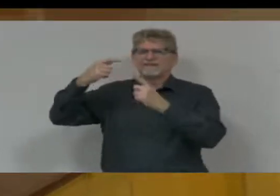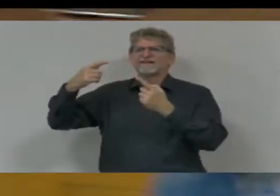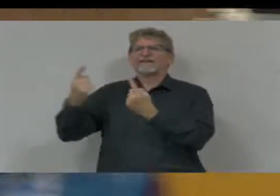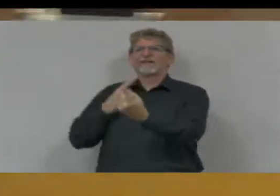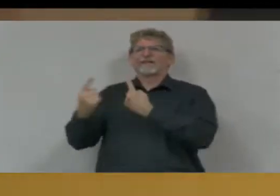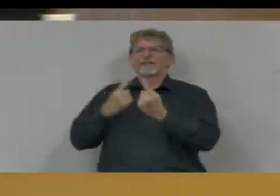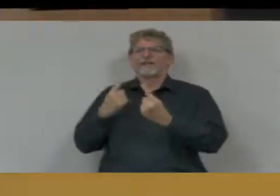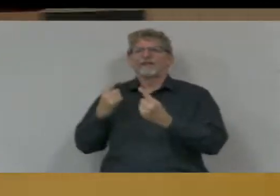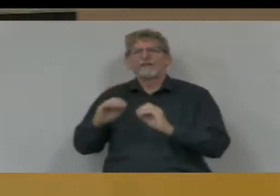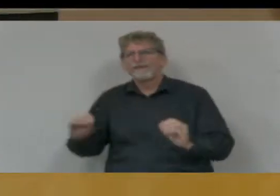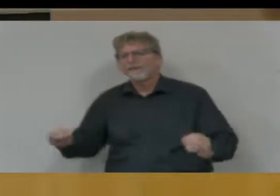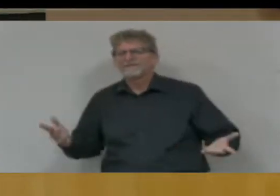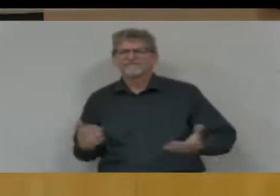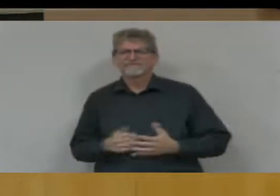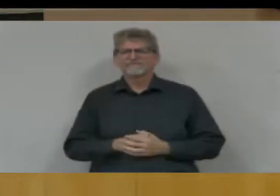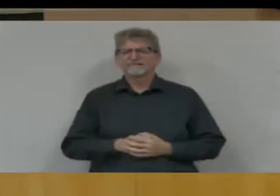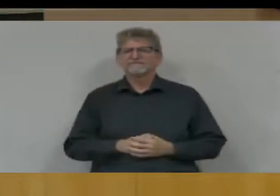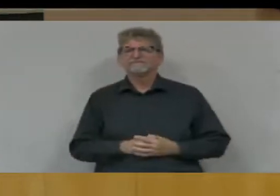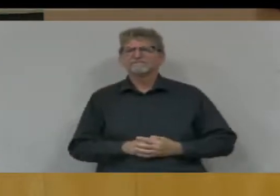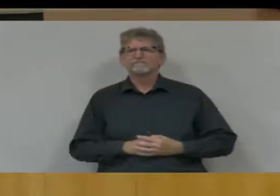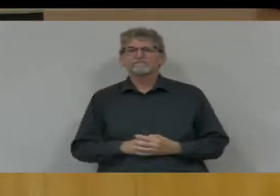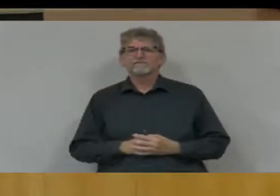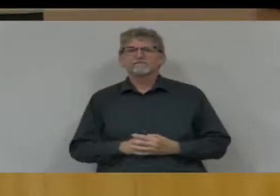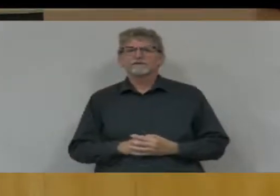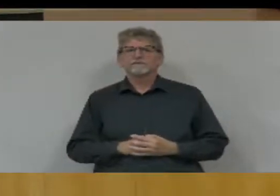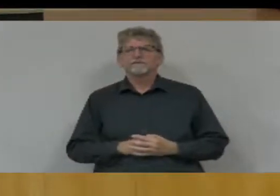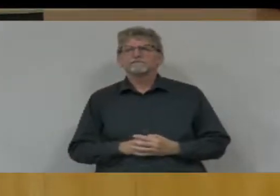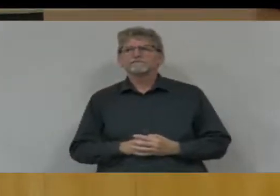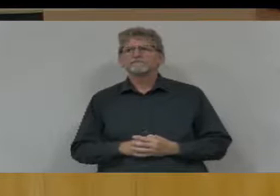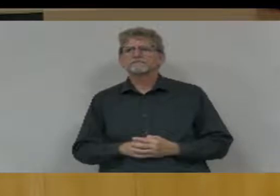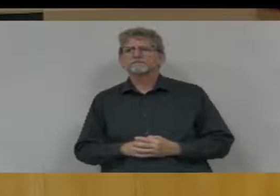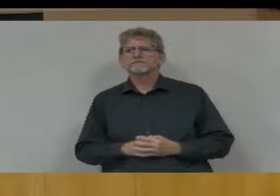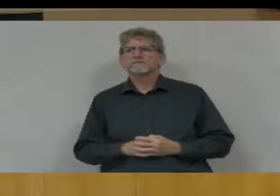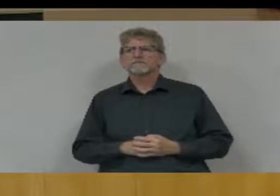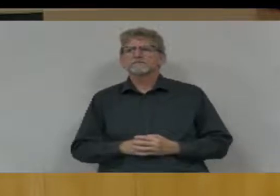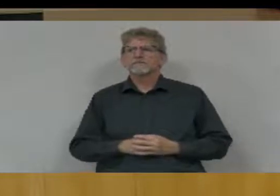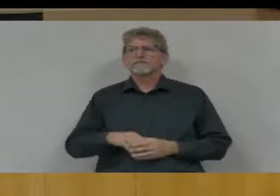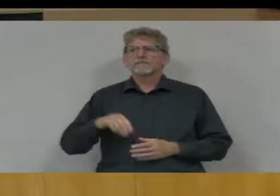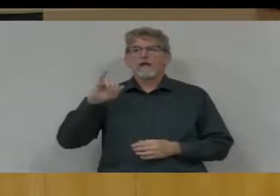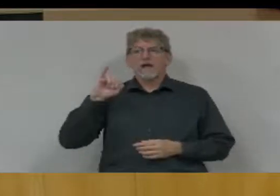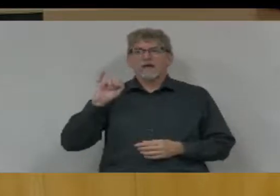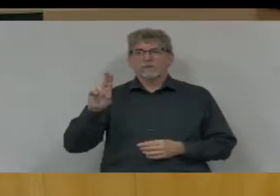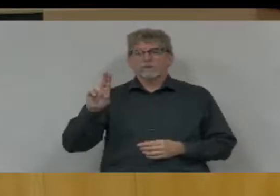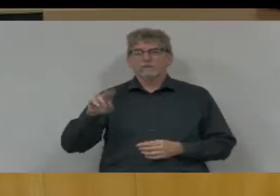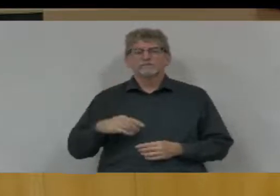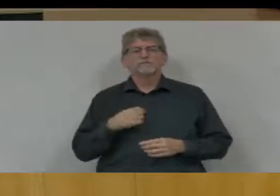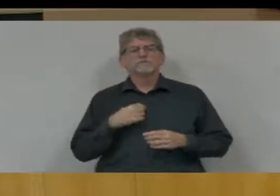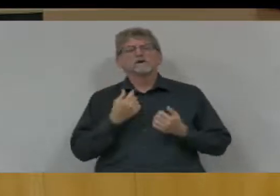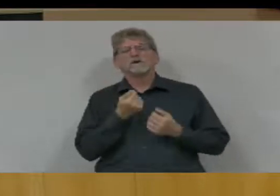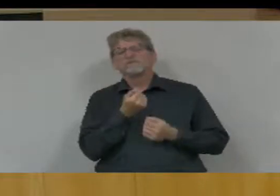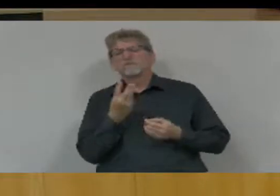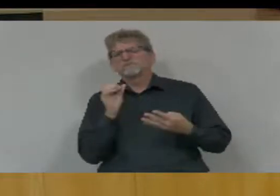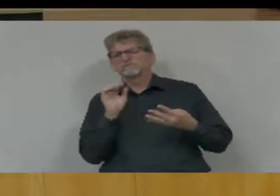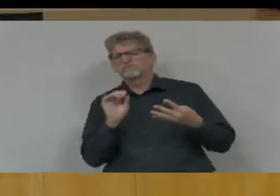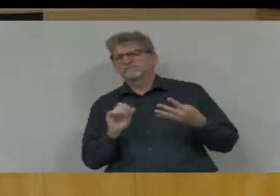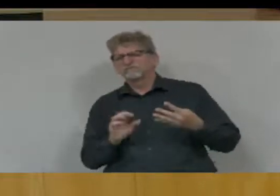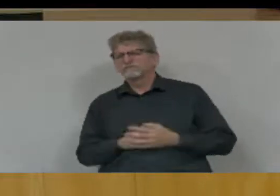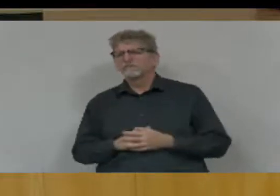Yeah, I'll just add a couple points. I too think that the